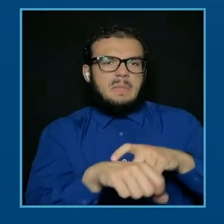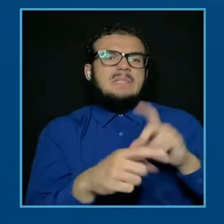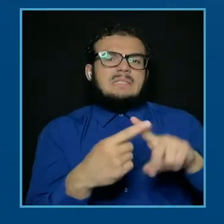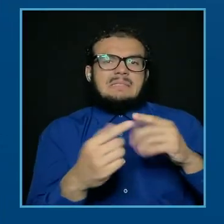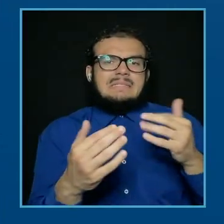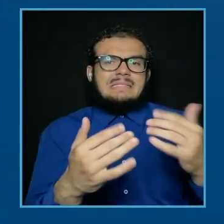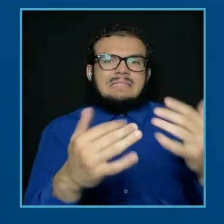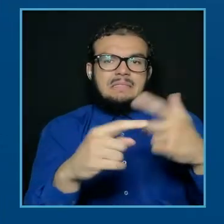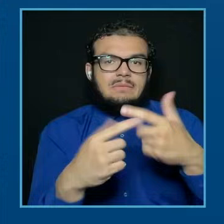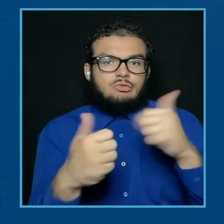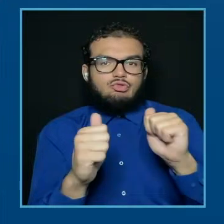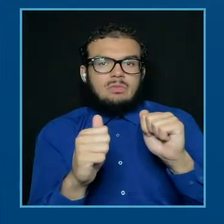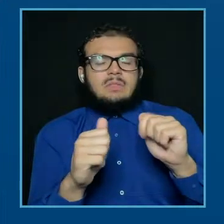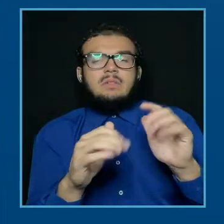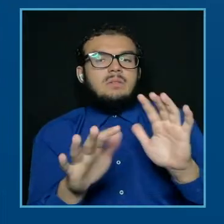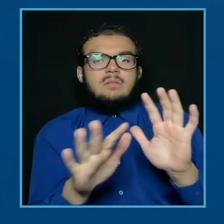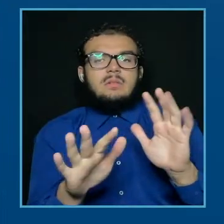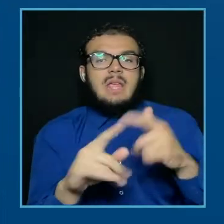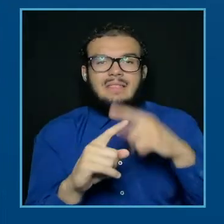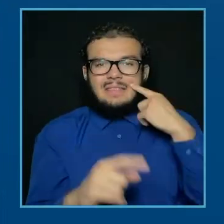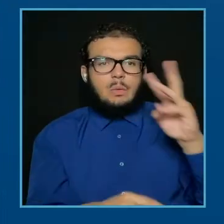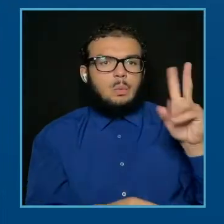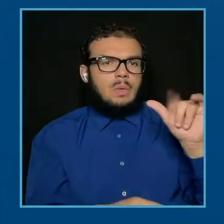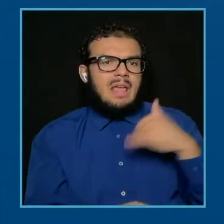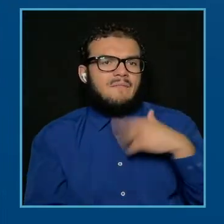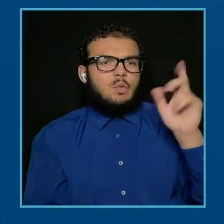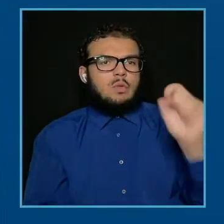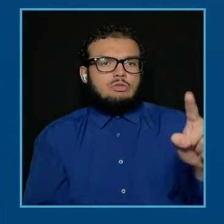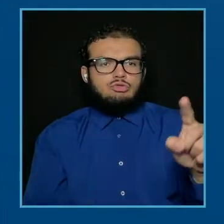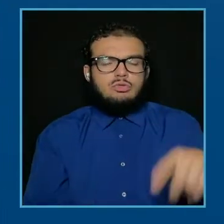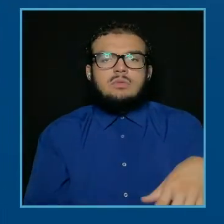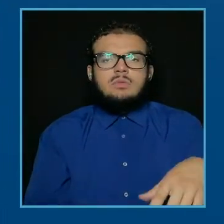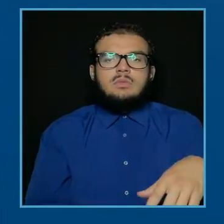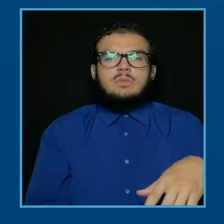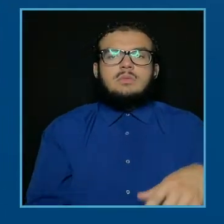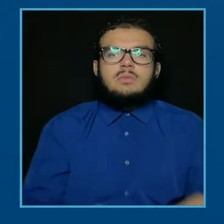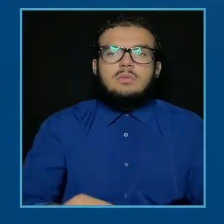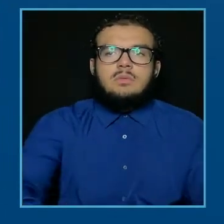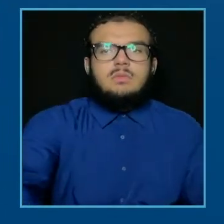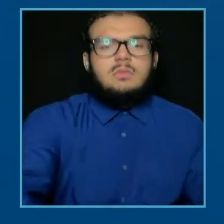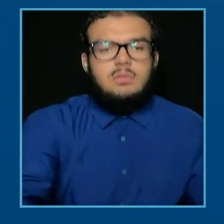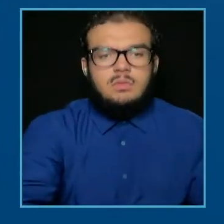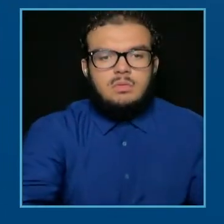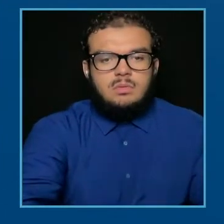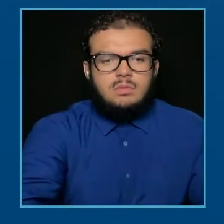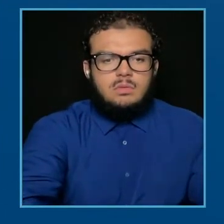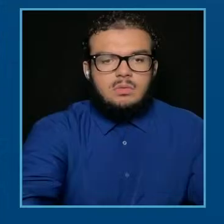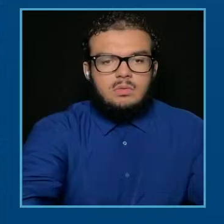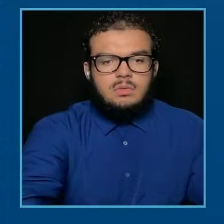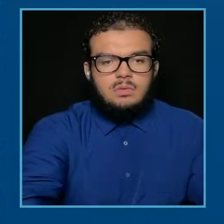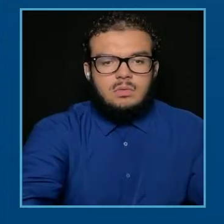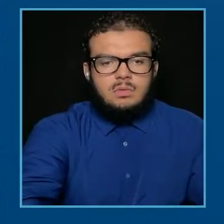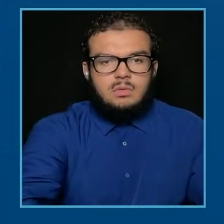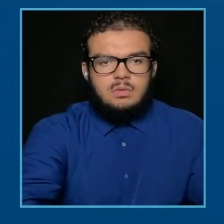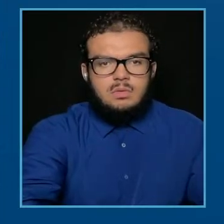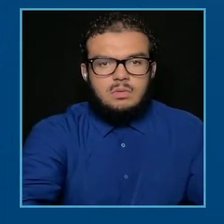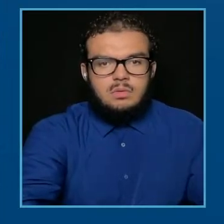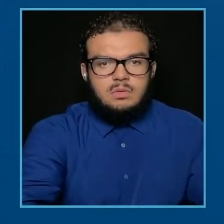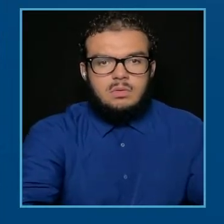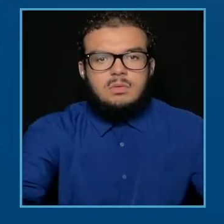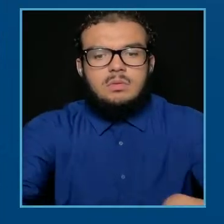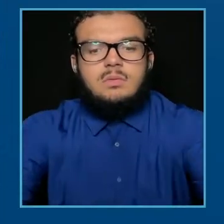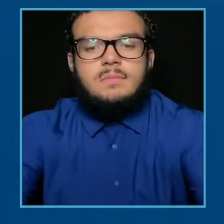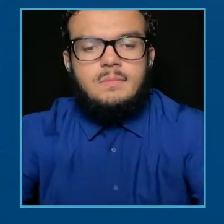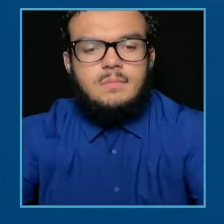I'm trying. I think Wendy has a question. Do you have something, Jermaine? Okay. Well, sorry. Why don't we go ahead and